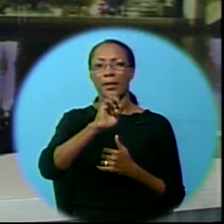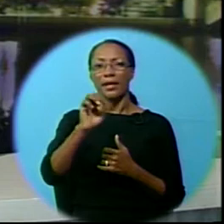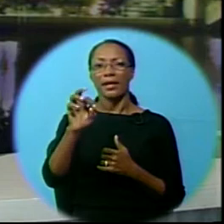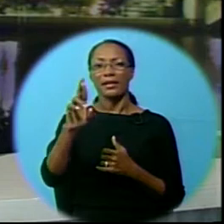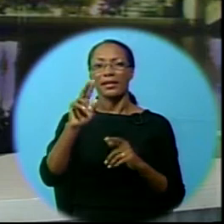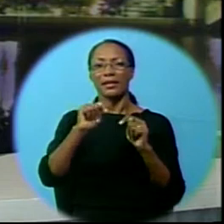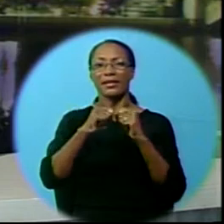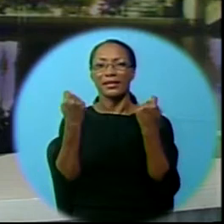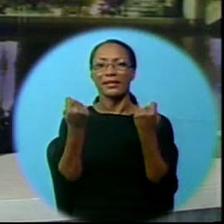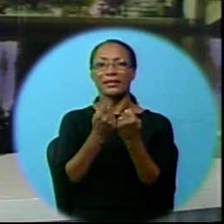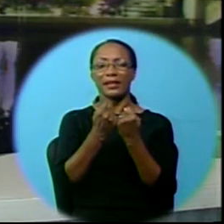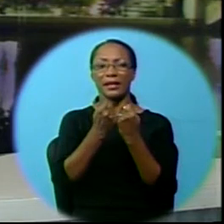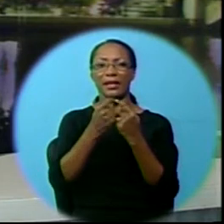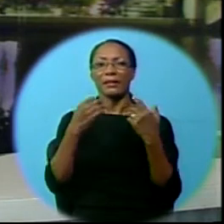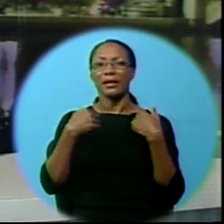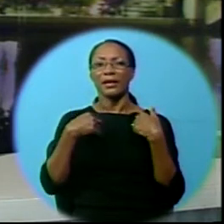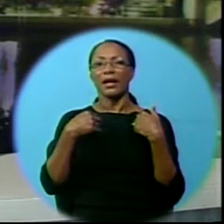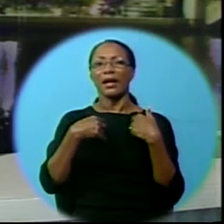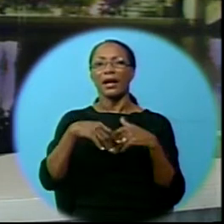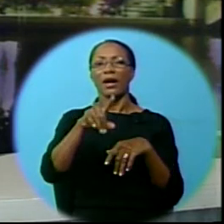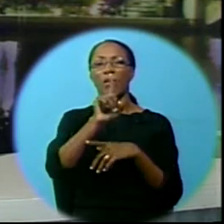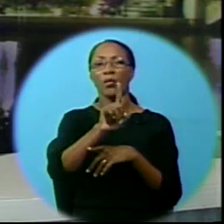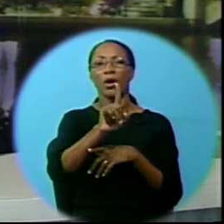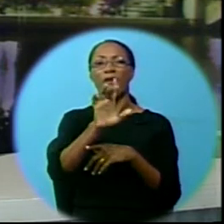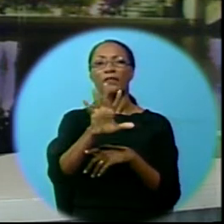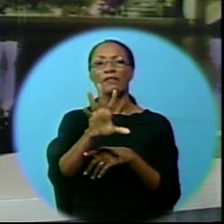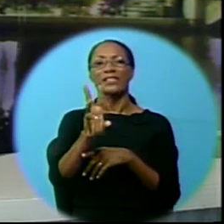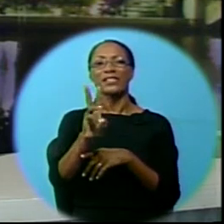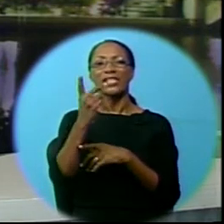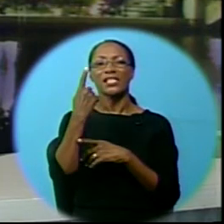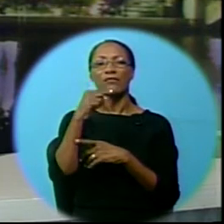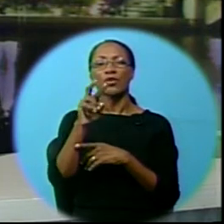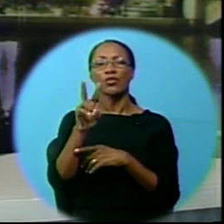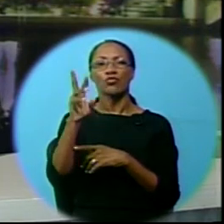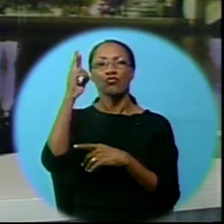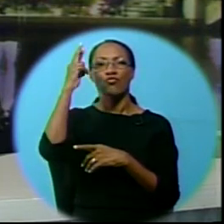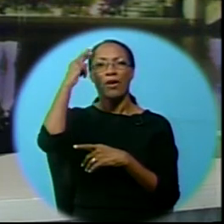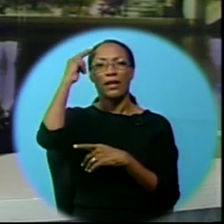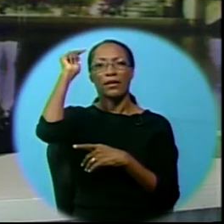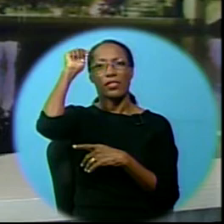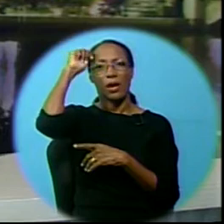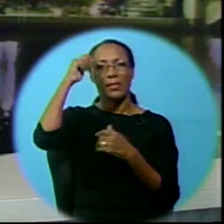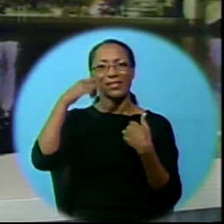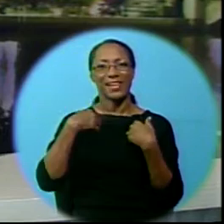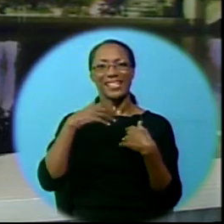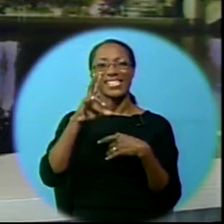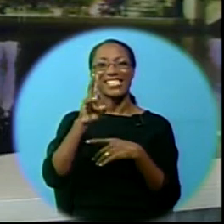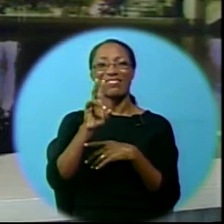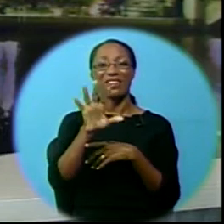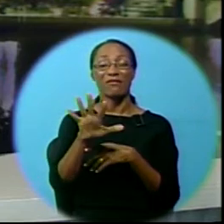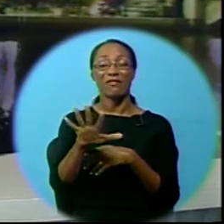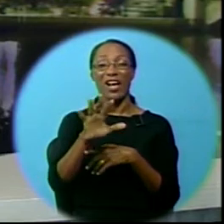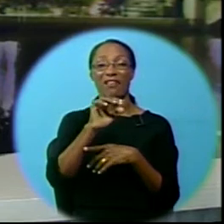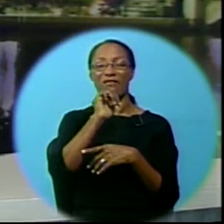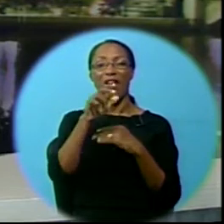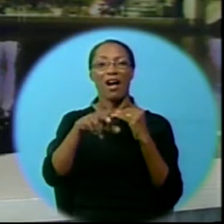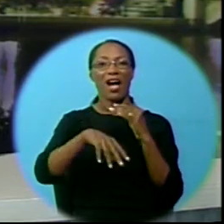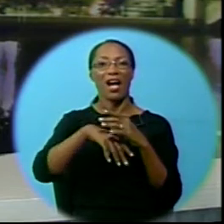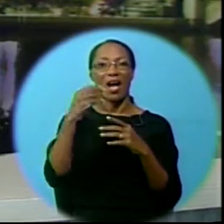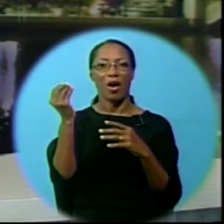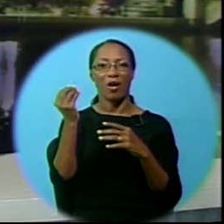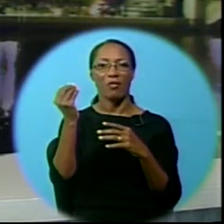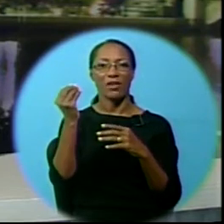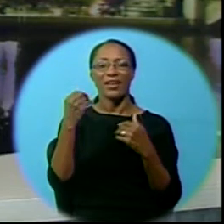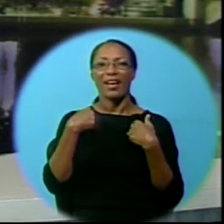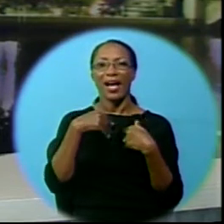Pioneers reached their target in 18.3 overs to finish on 156 for 2. Randy Thomas slammed 75 not out, inclusive of